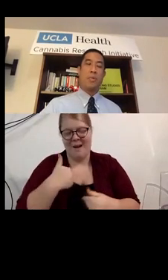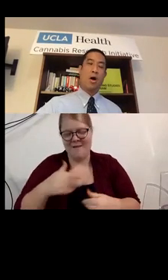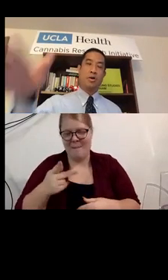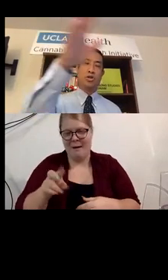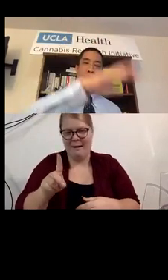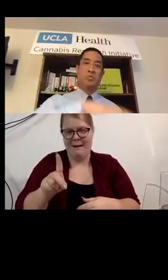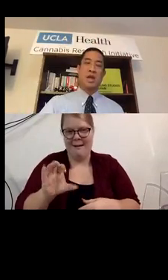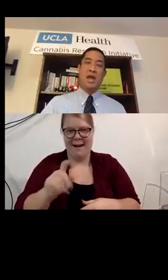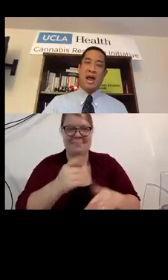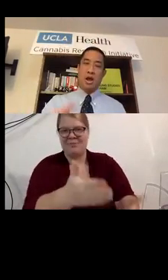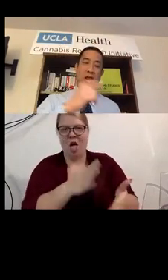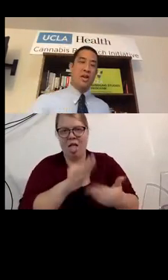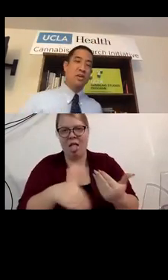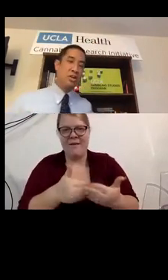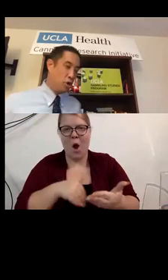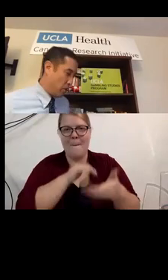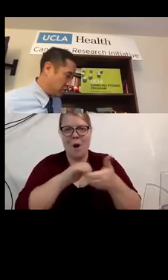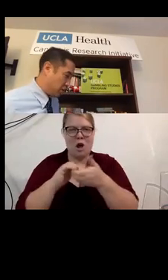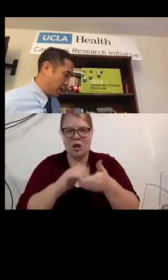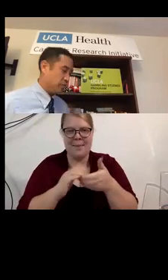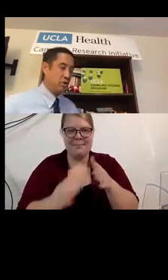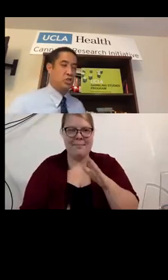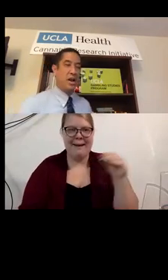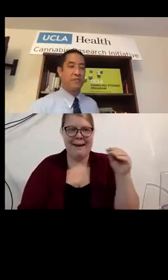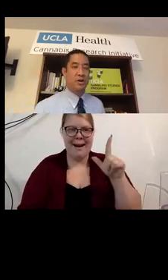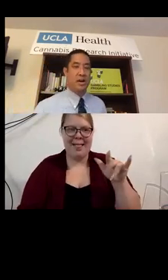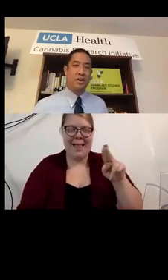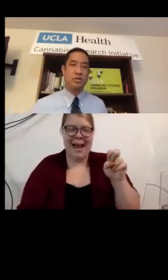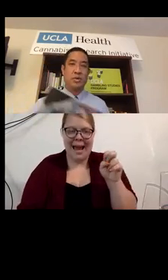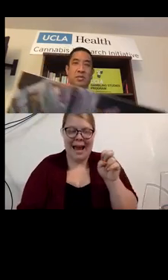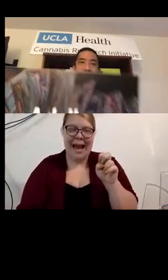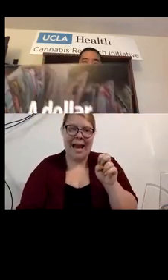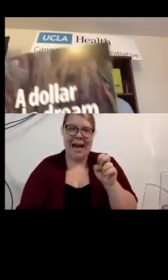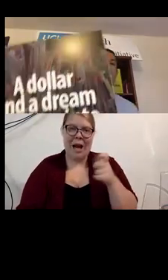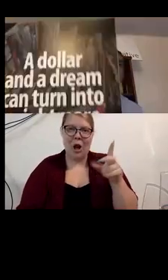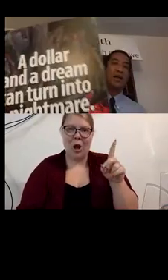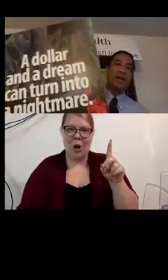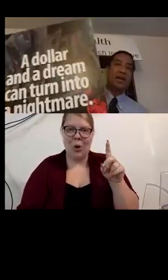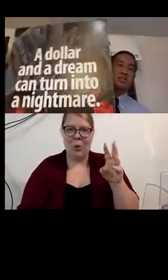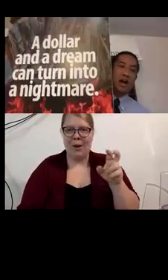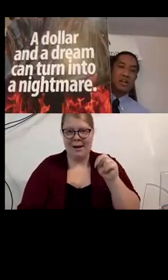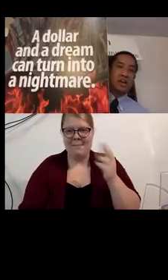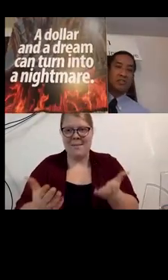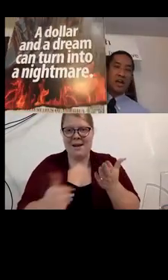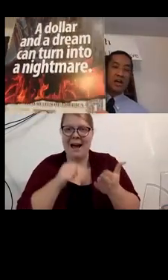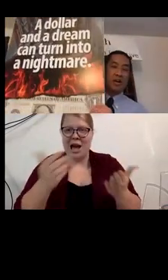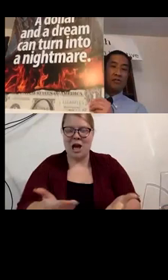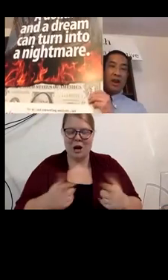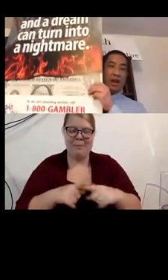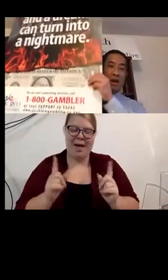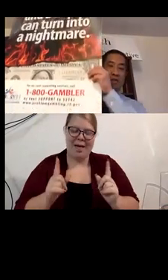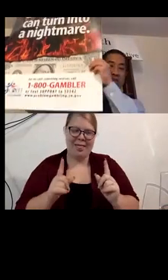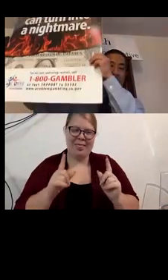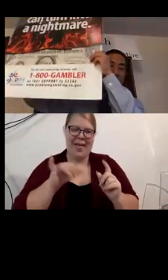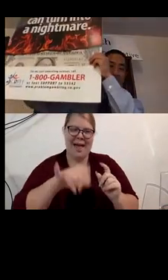our partnerships. And I know that you had Lynn Goodwin, so I have to put a shout out for Lynn. I know she may not be here, but this is the kind of stuff that Friday